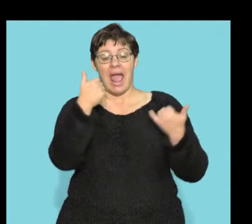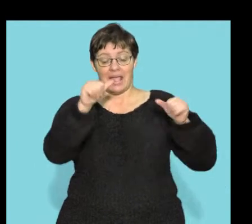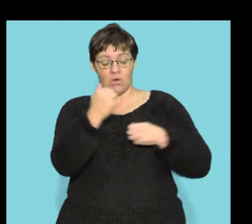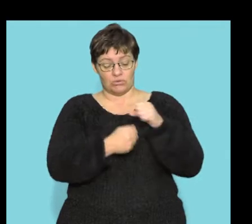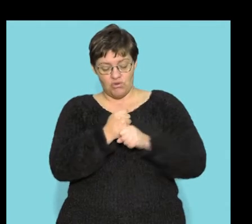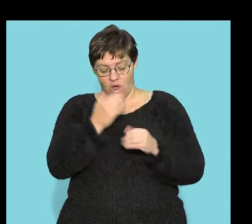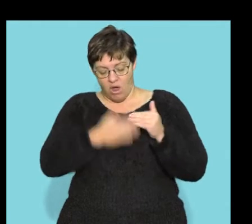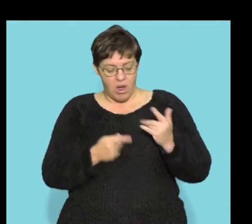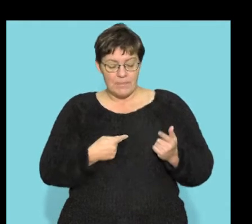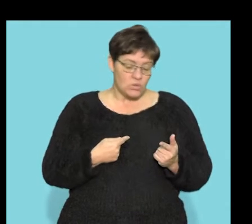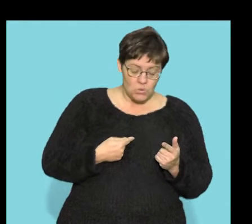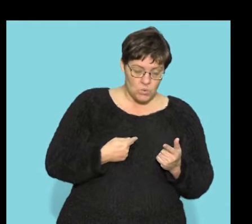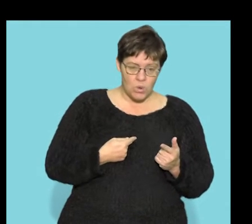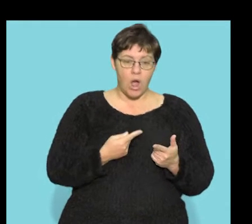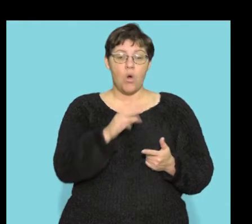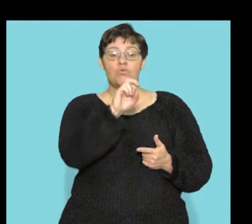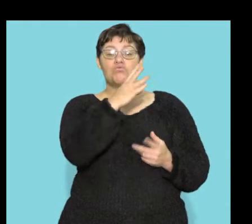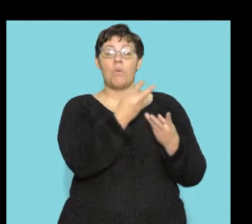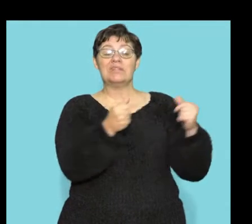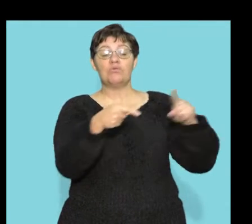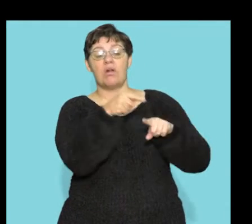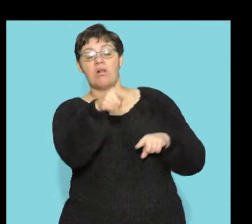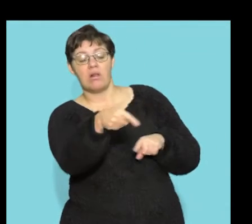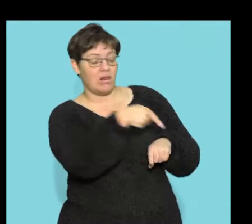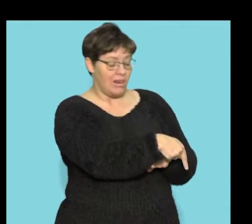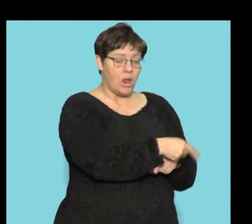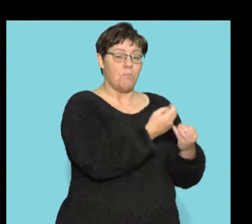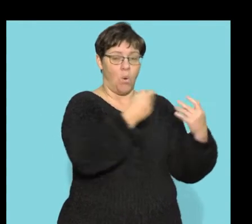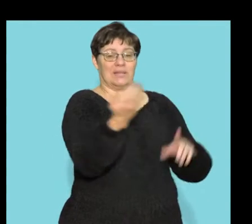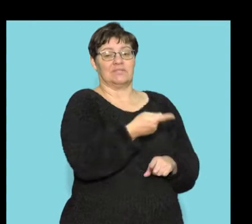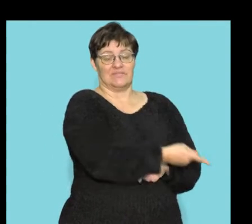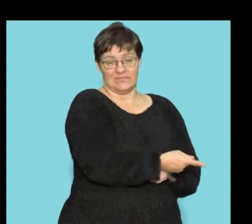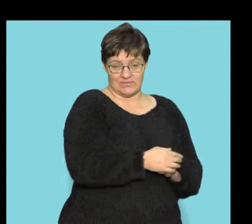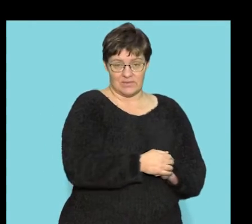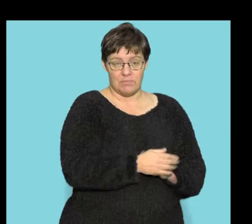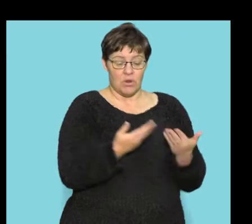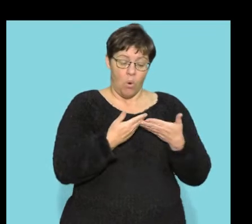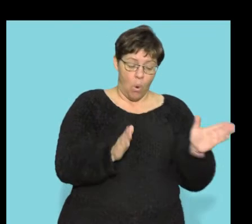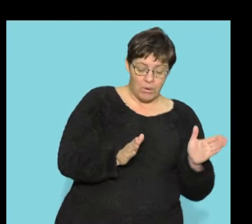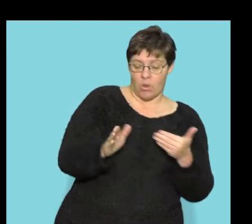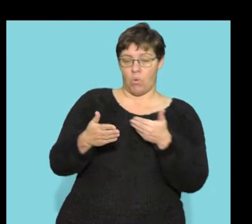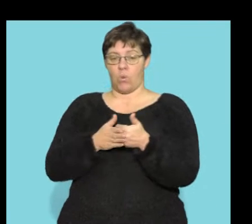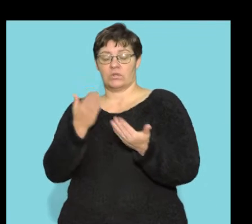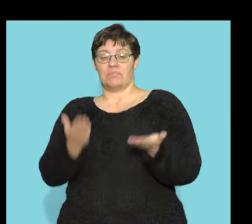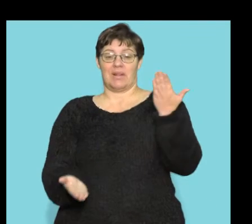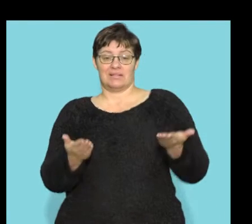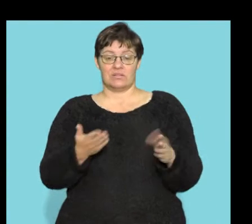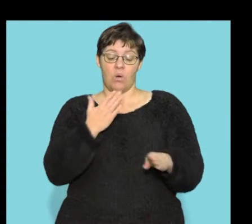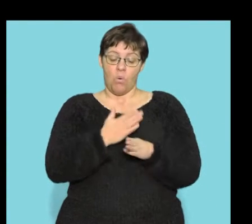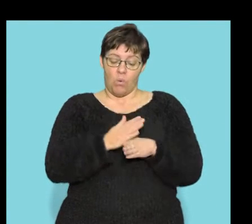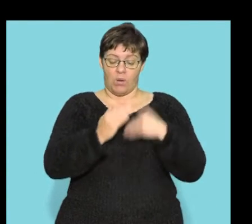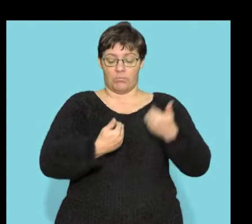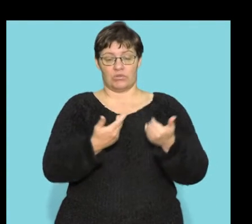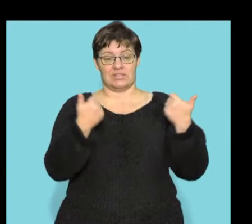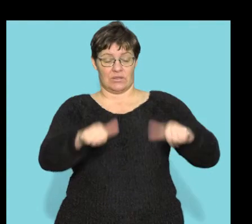period and are worth more than your raw materials. So in other words, these would be your opening and your closing balances in your work in